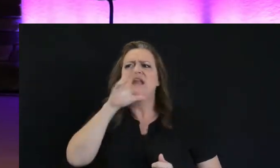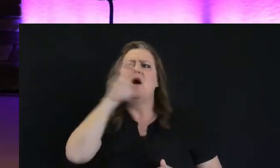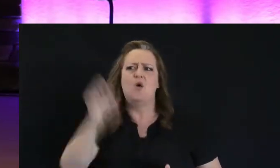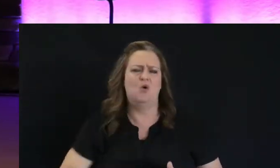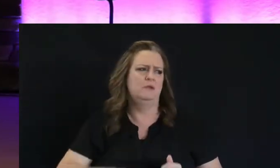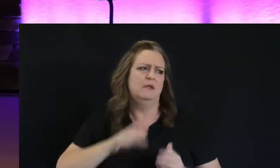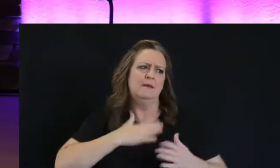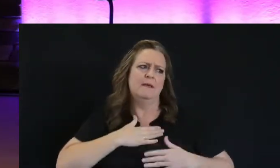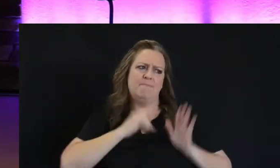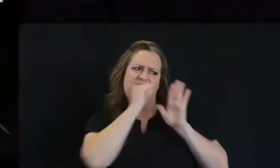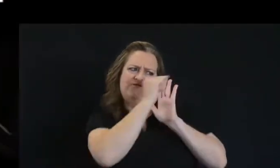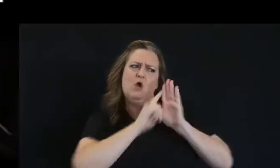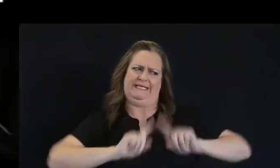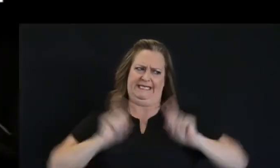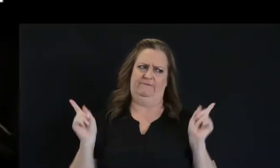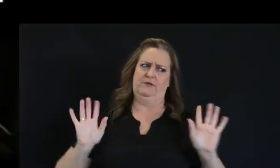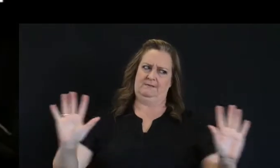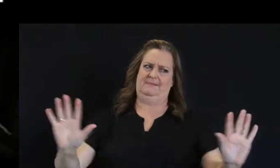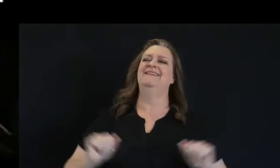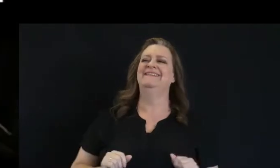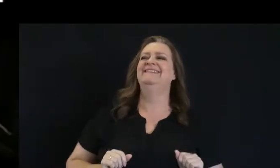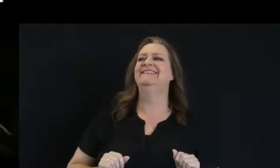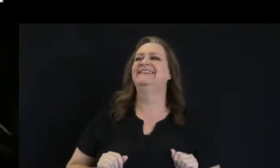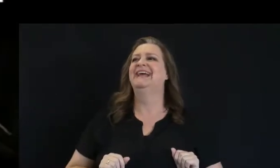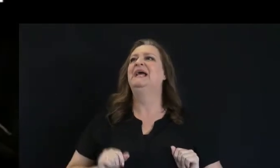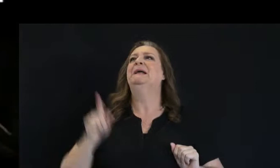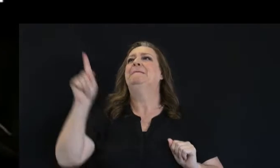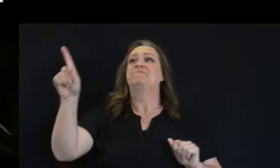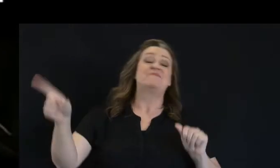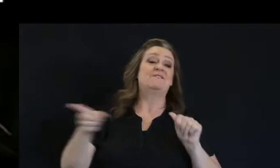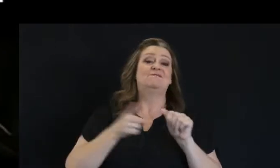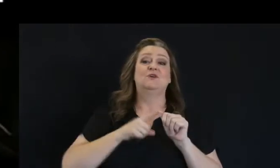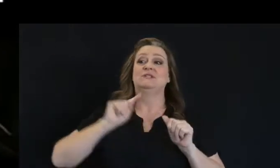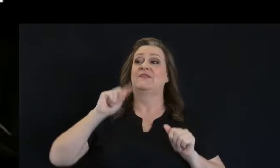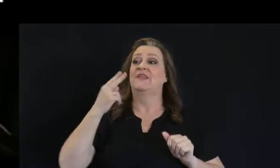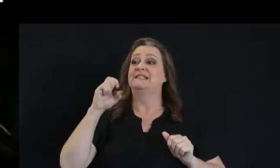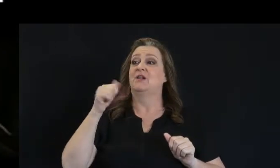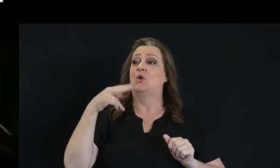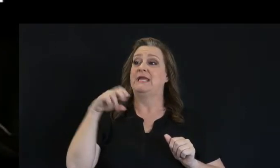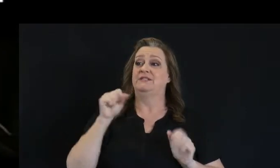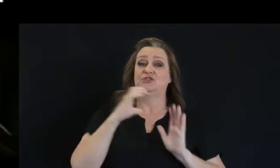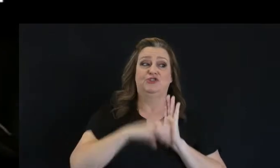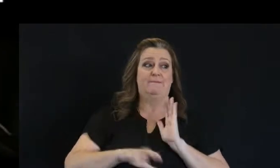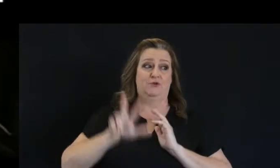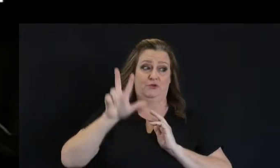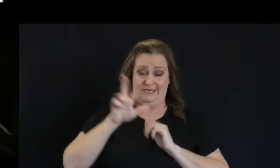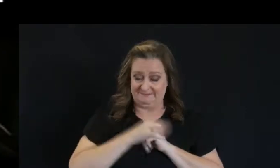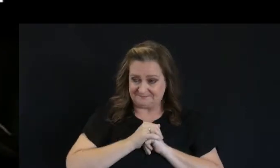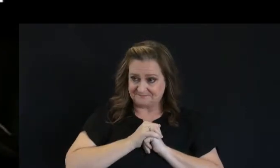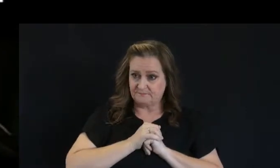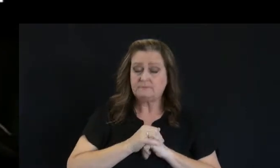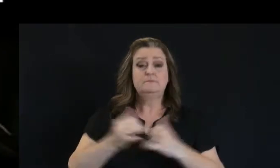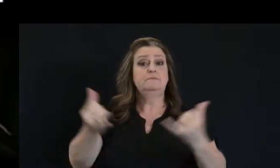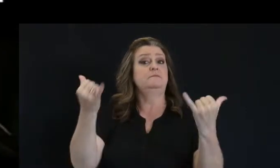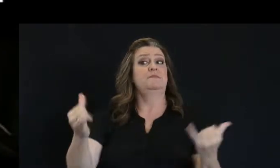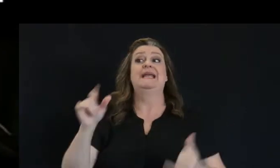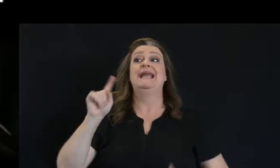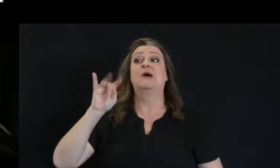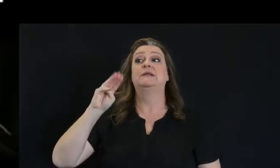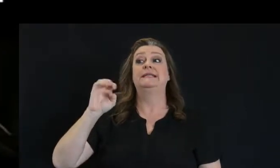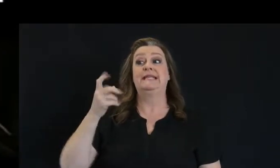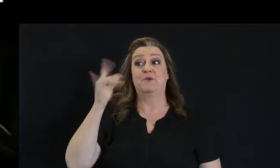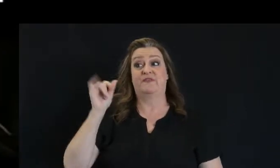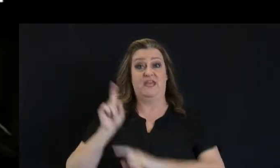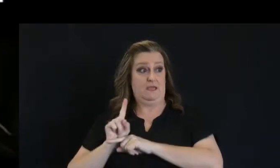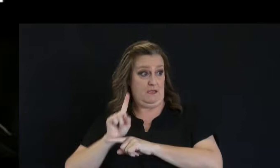different. So here we go. 1 Thessalonians chapter 3. But now that Timothy